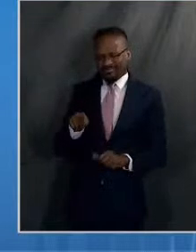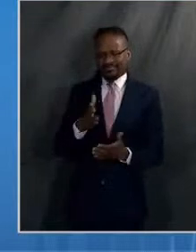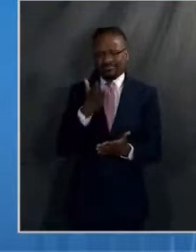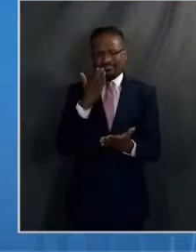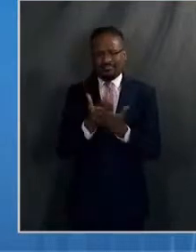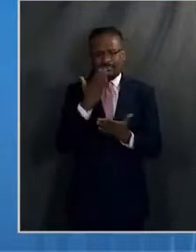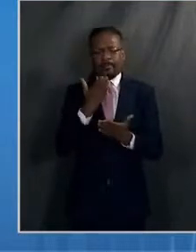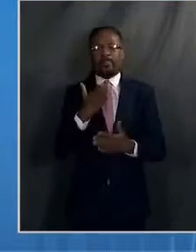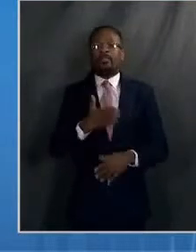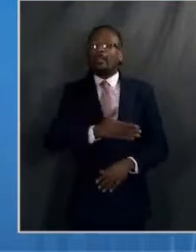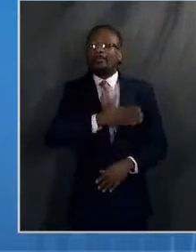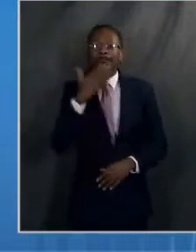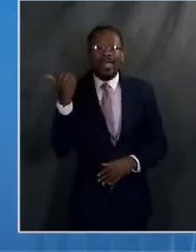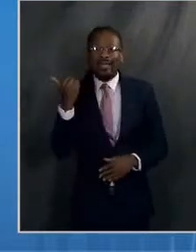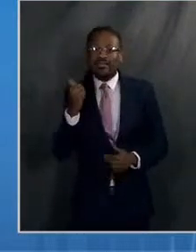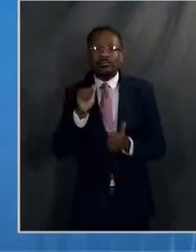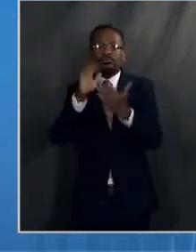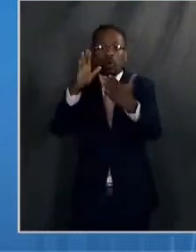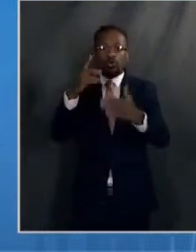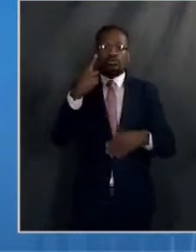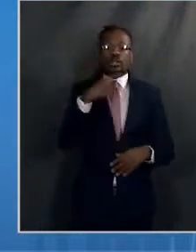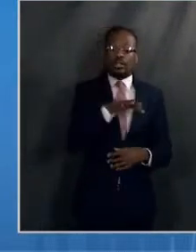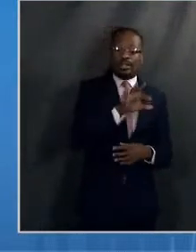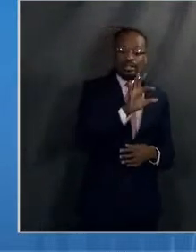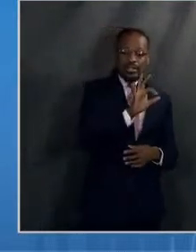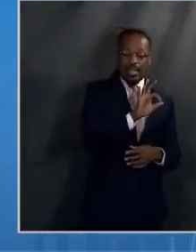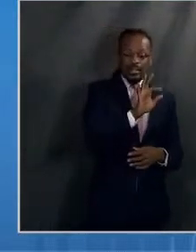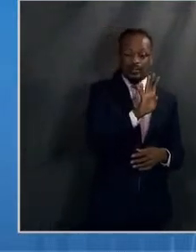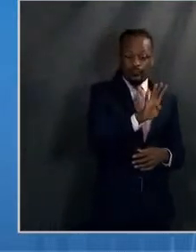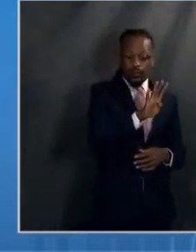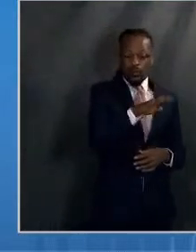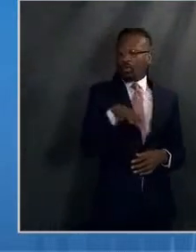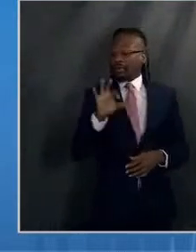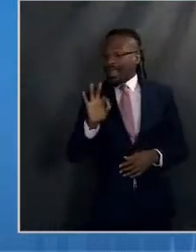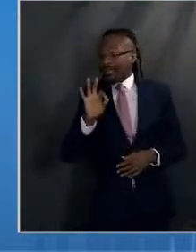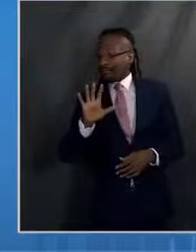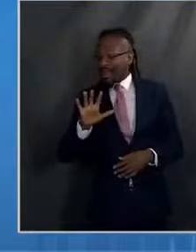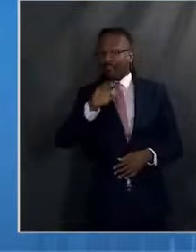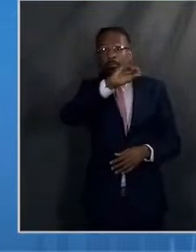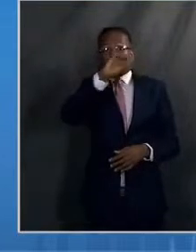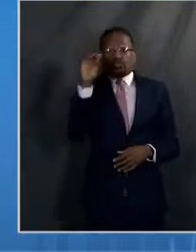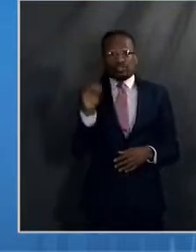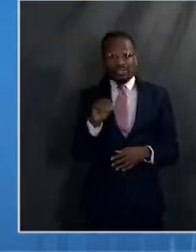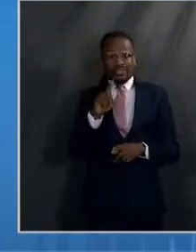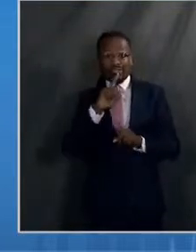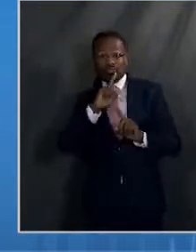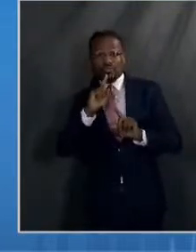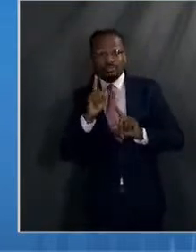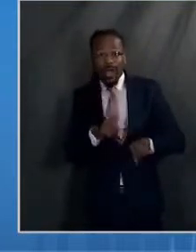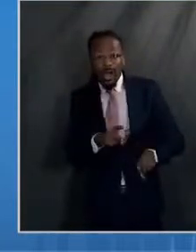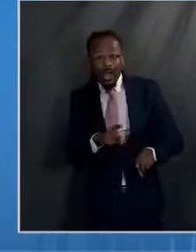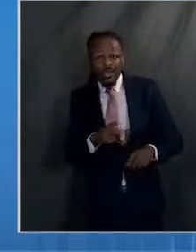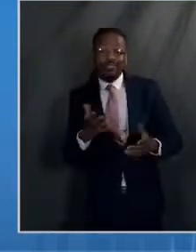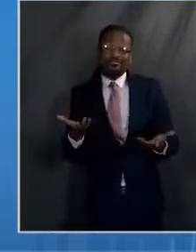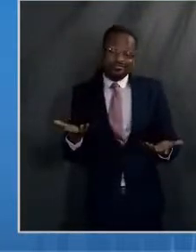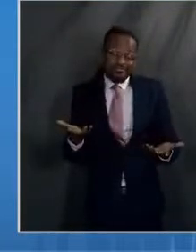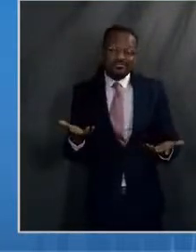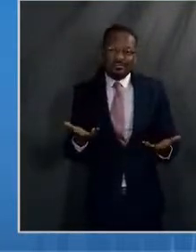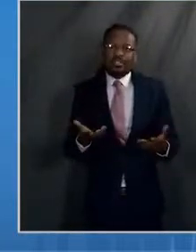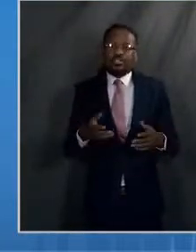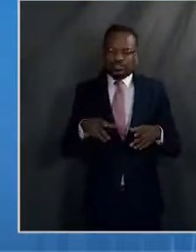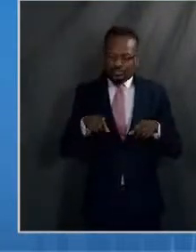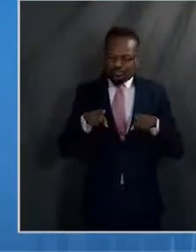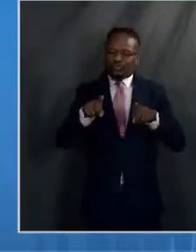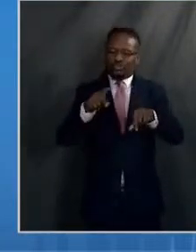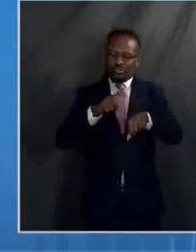optimal way to get the 94 to 95% response, which is in fact durable for the period of